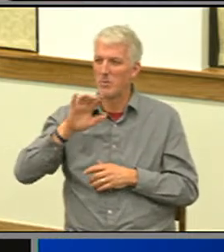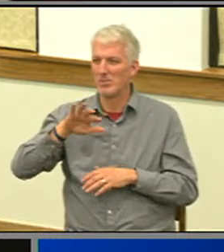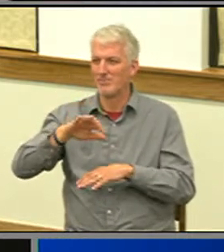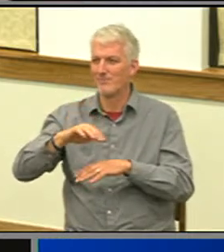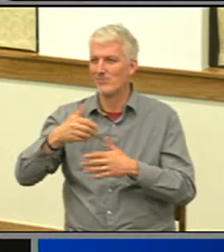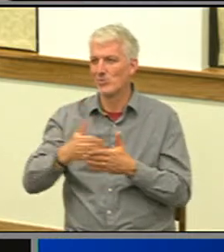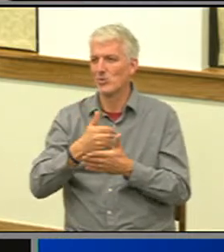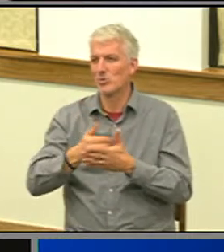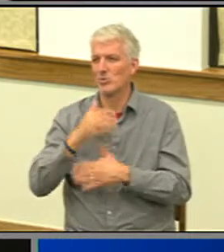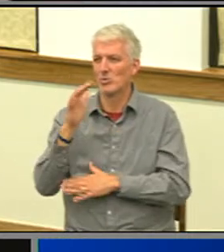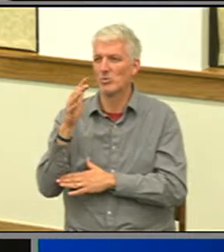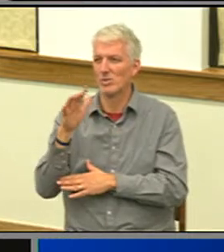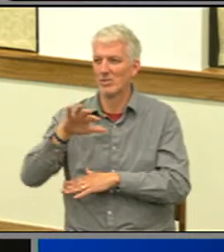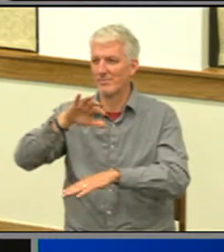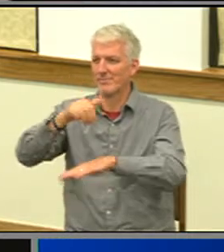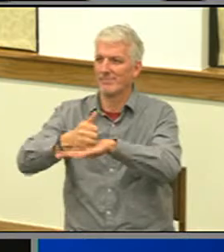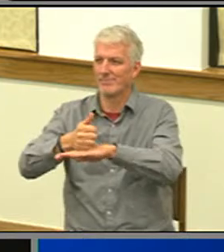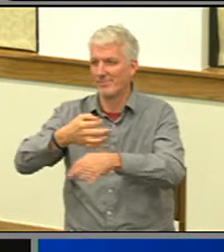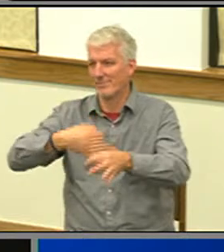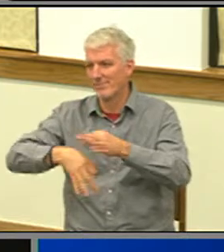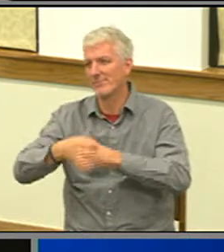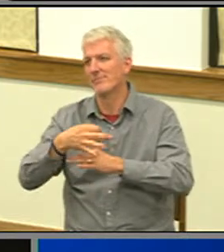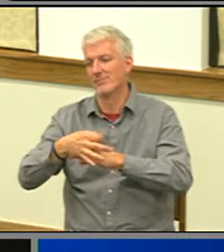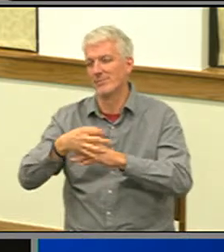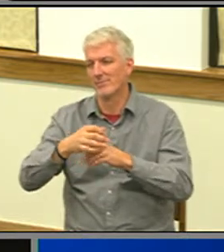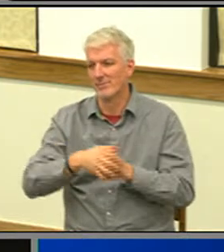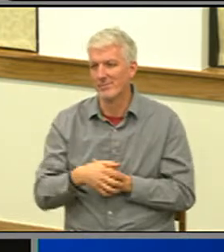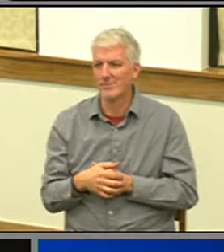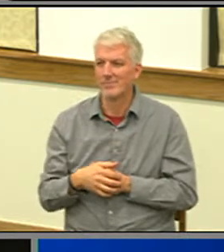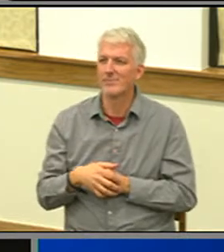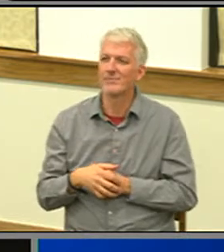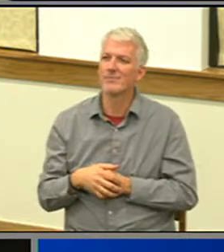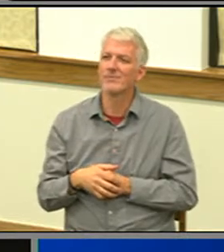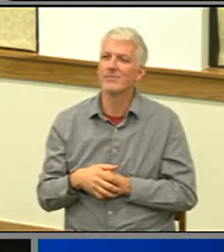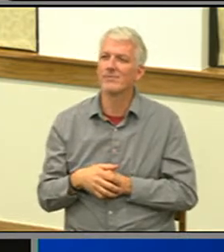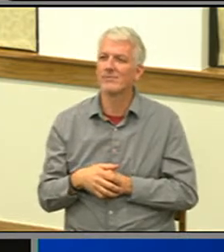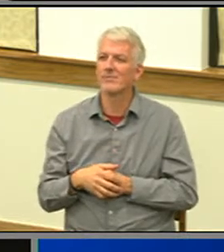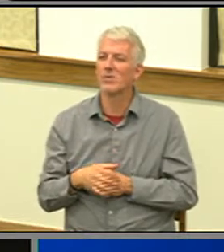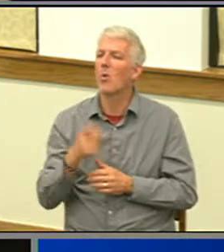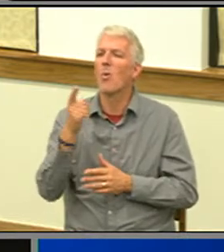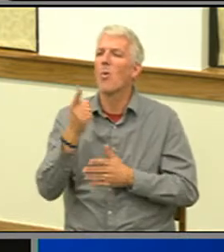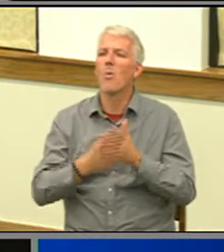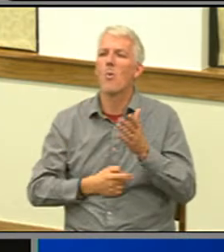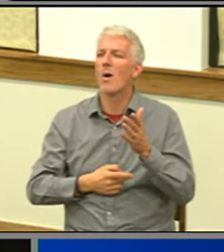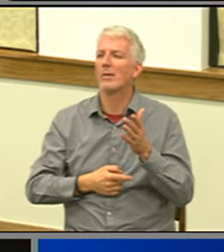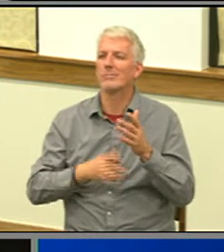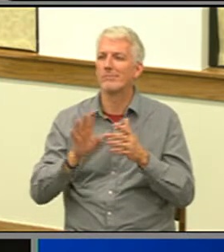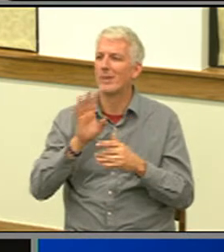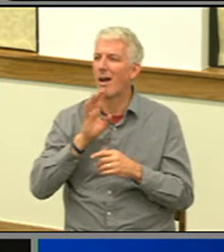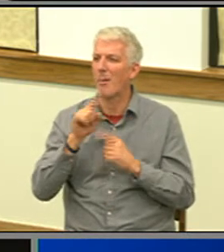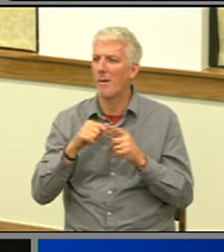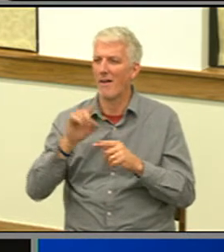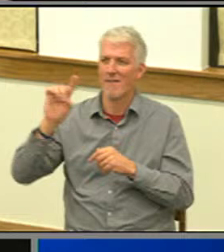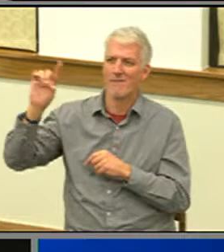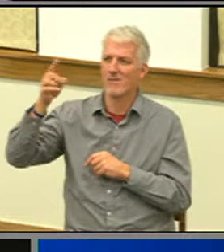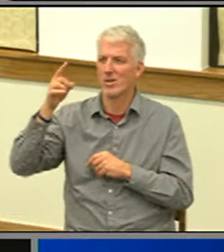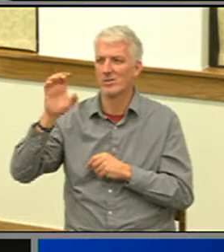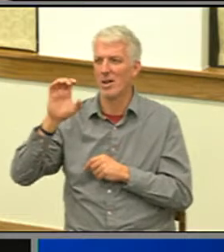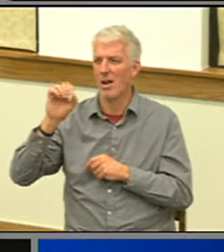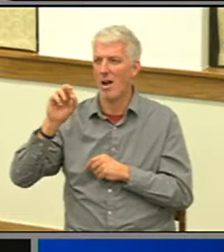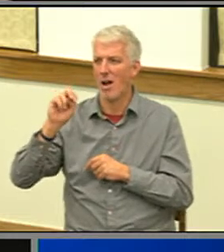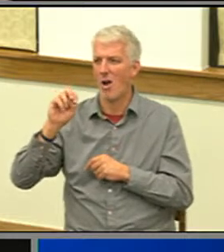more each of those improvements in the next slides. So what is concrete work? Concrete